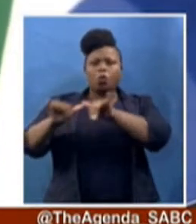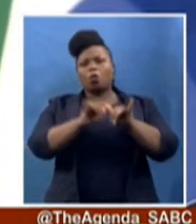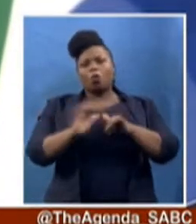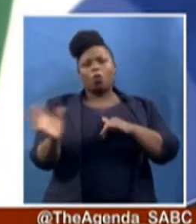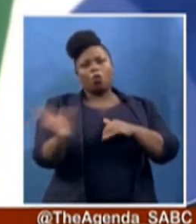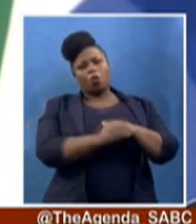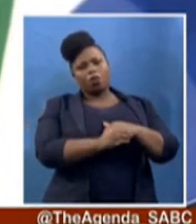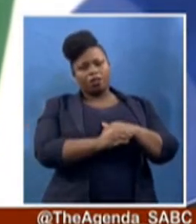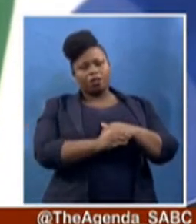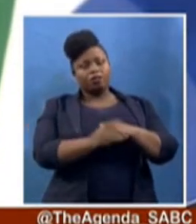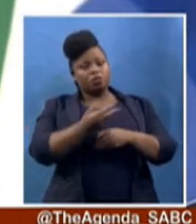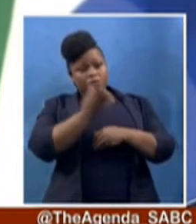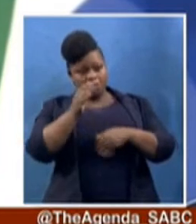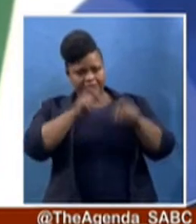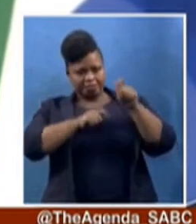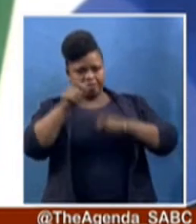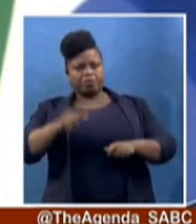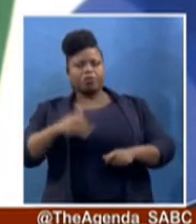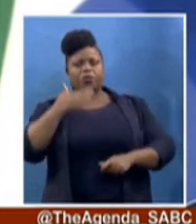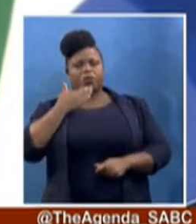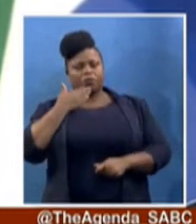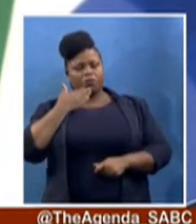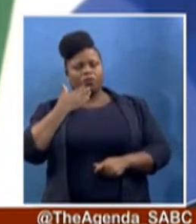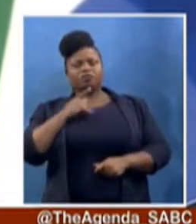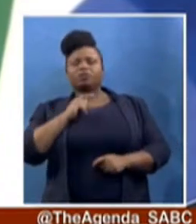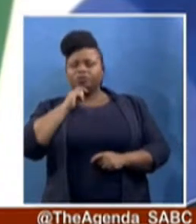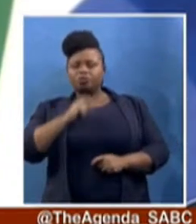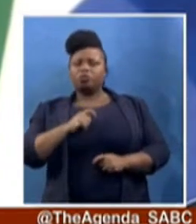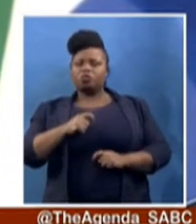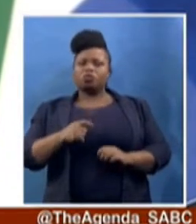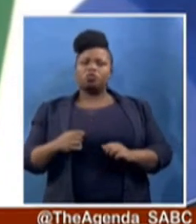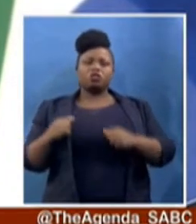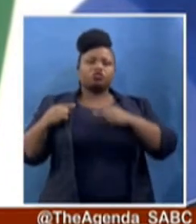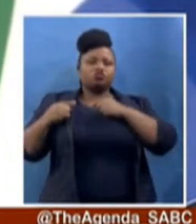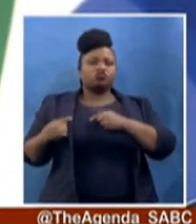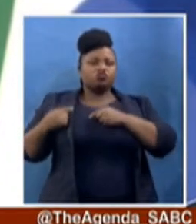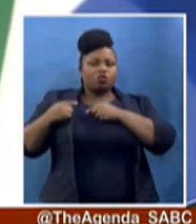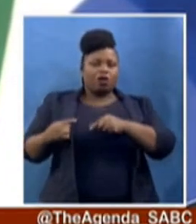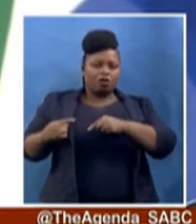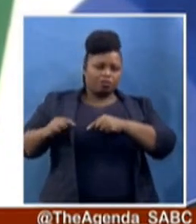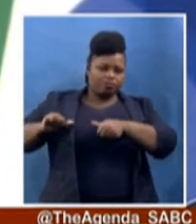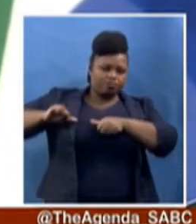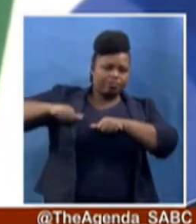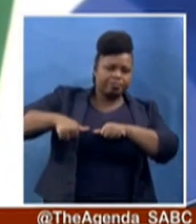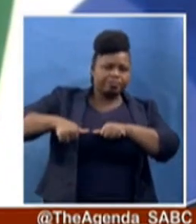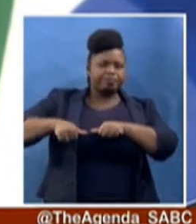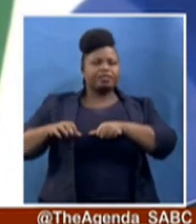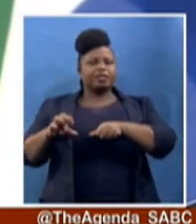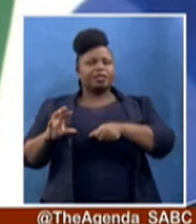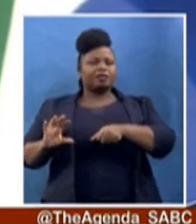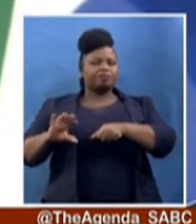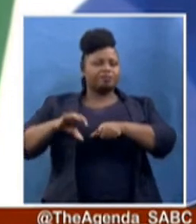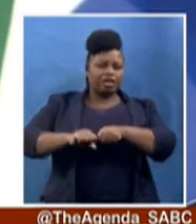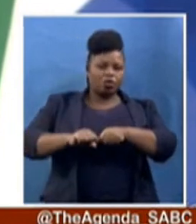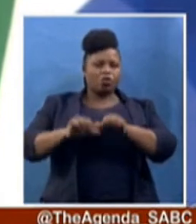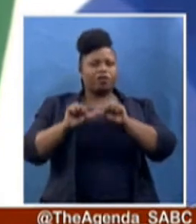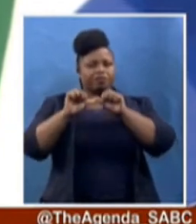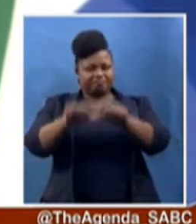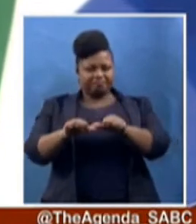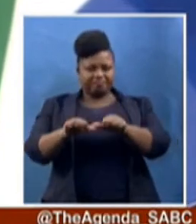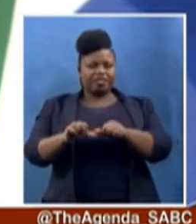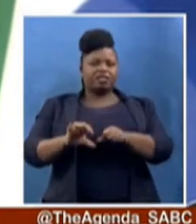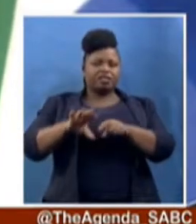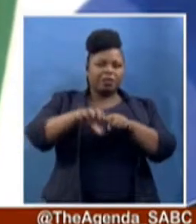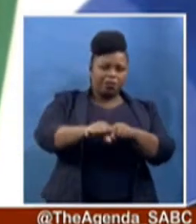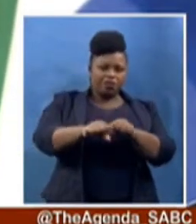baton of struggle passed to them by those who came before us. This